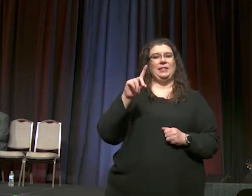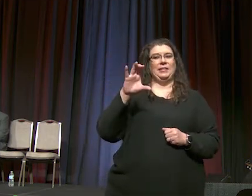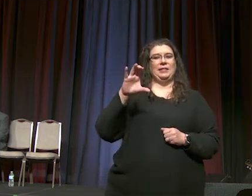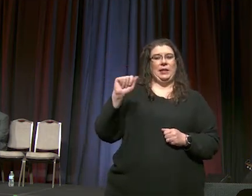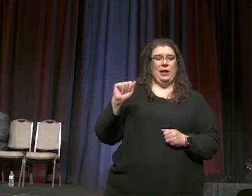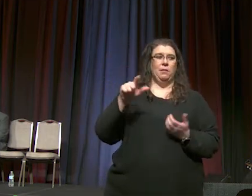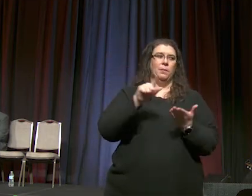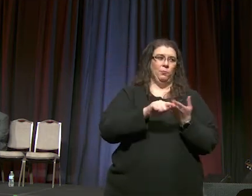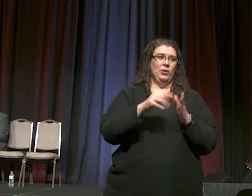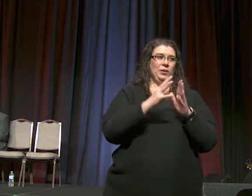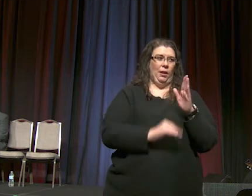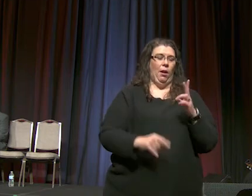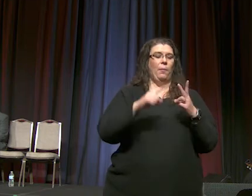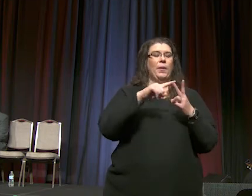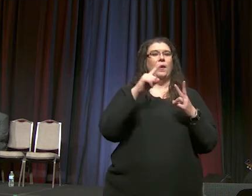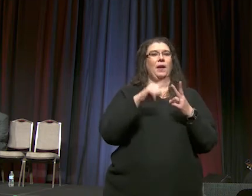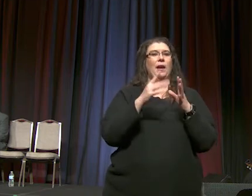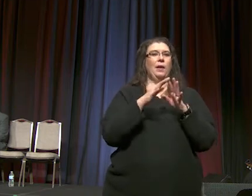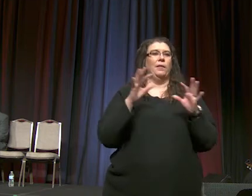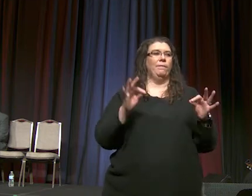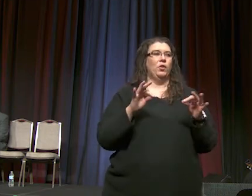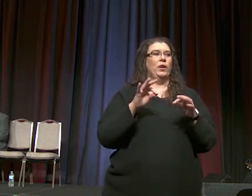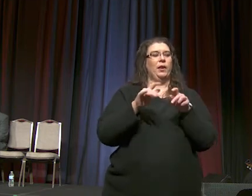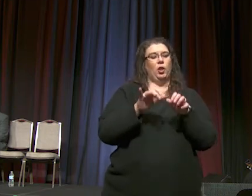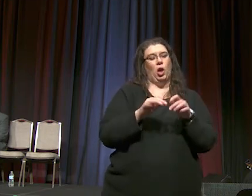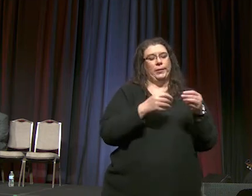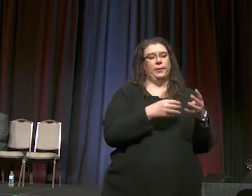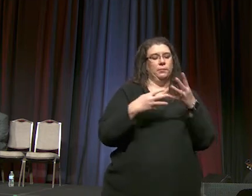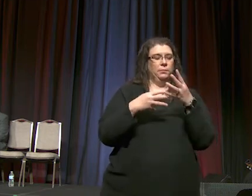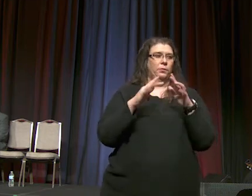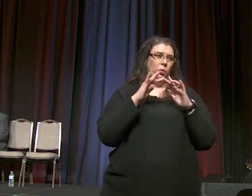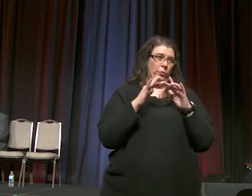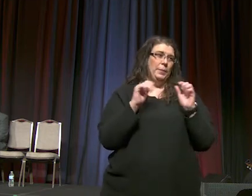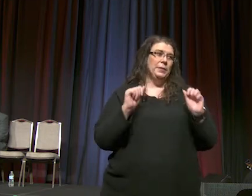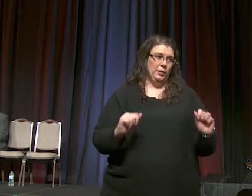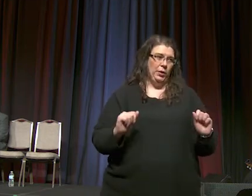printed copy, and will receive a free login to the website.